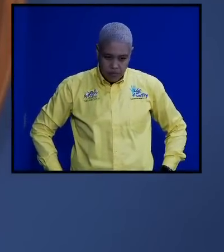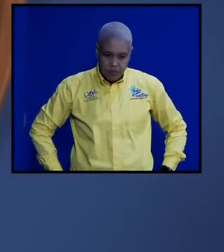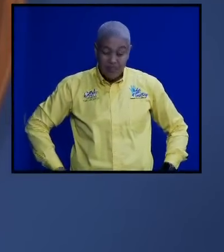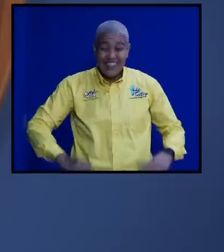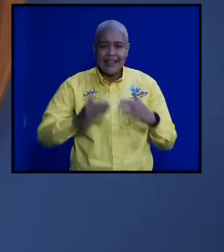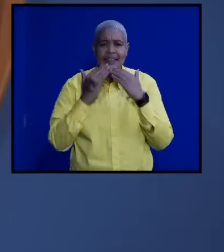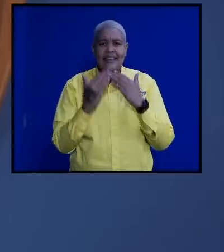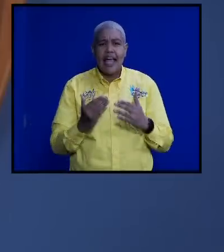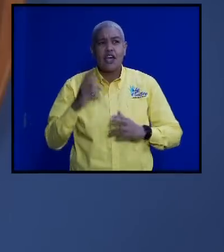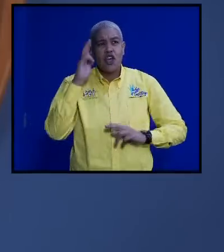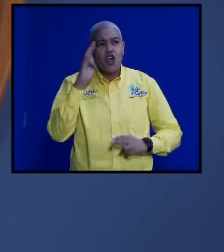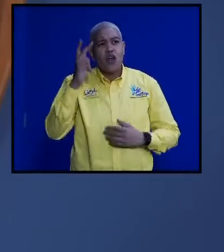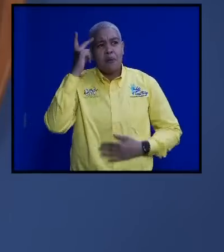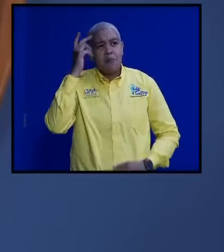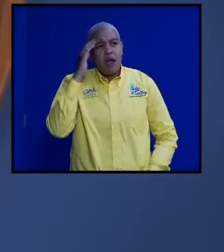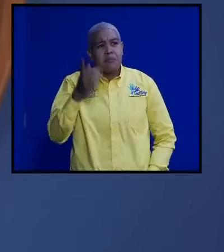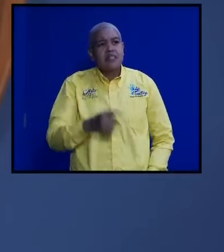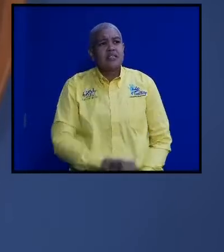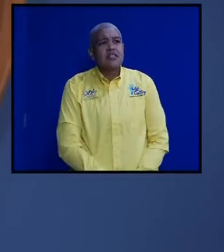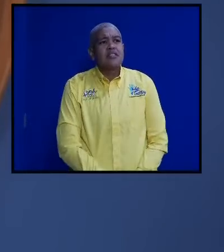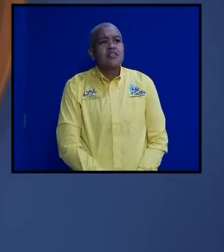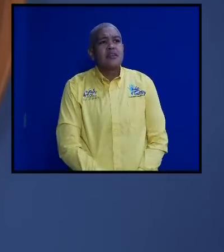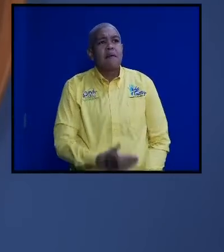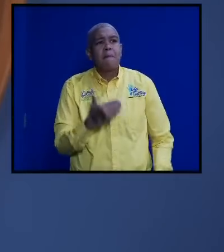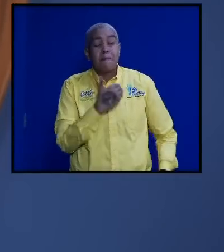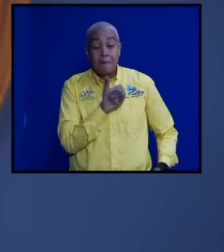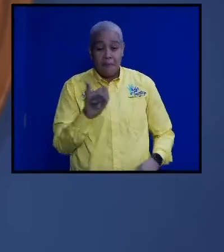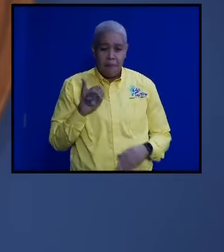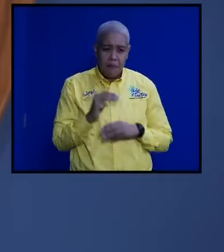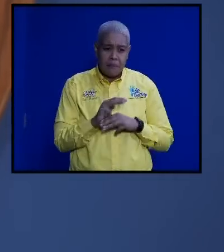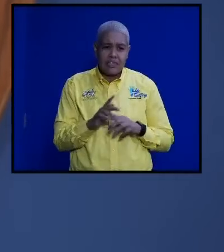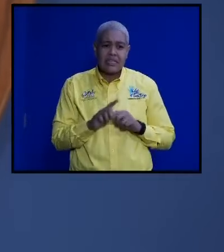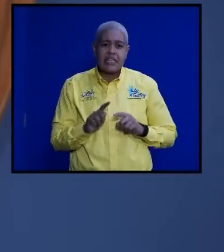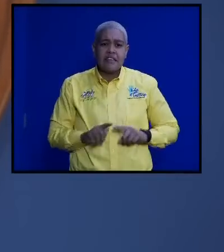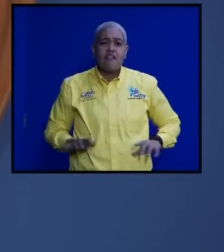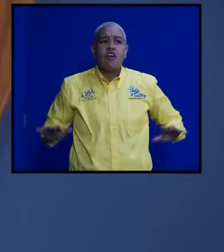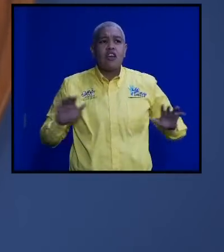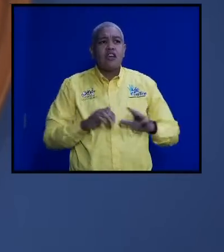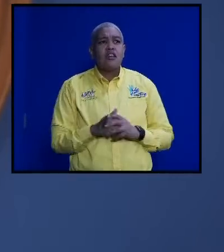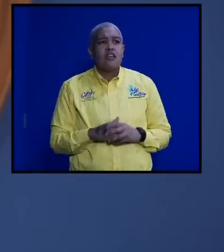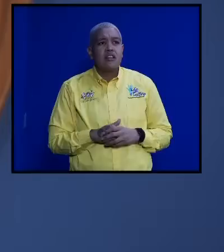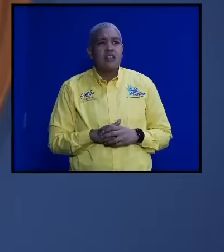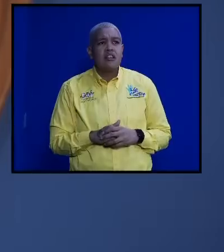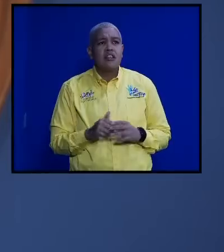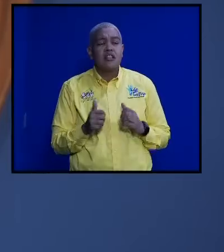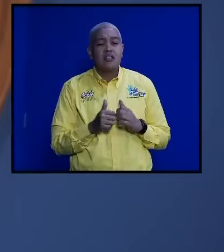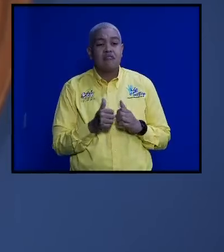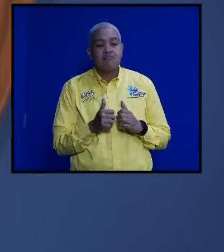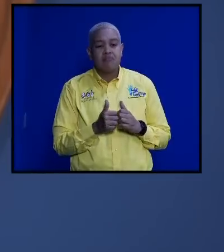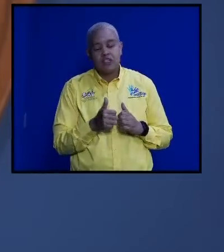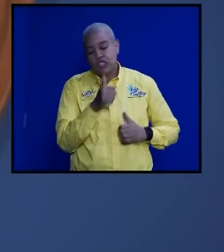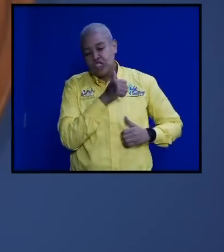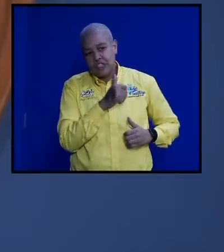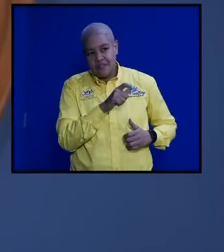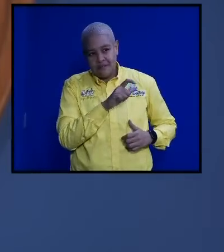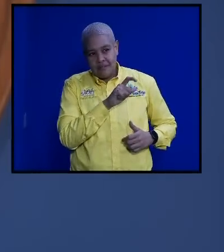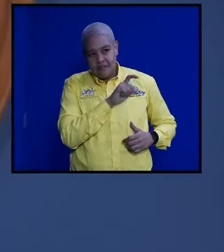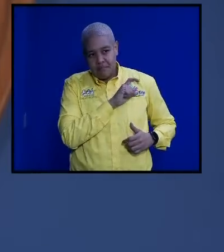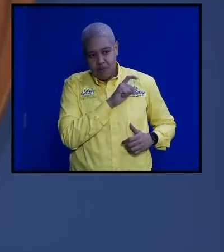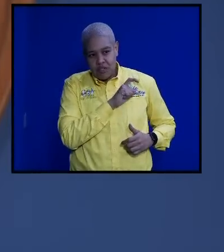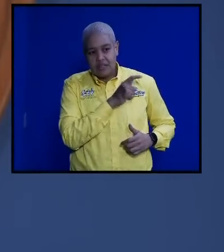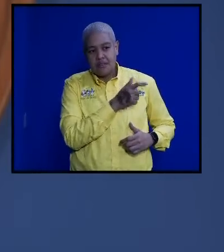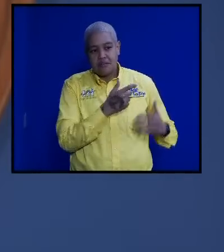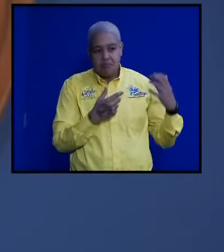Thank you, Honorable Prime Minister, colleague ministers, Chief Commissioner of Police, Chief of Staff, members of the